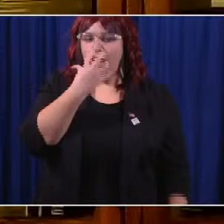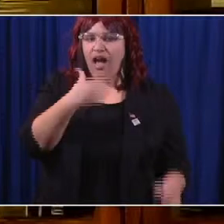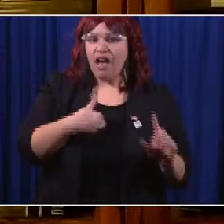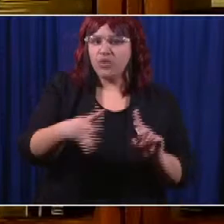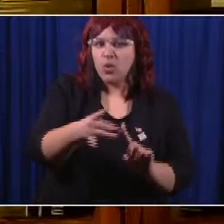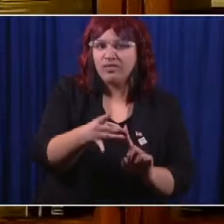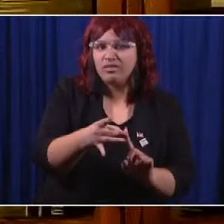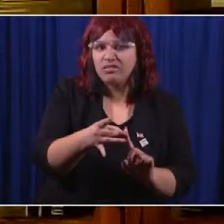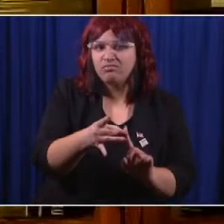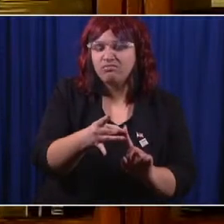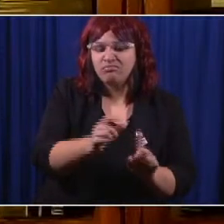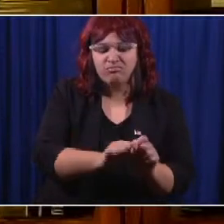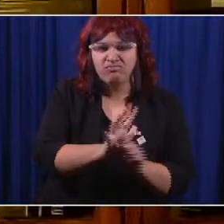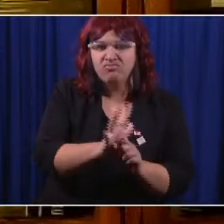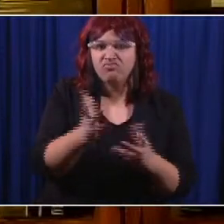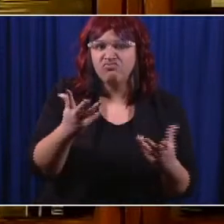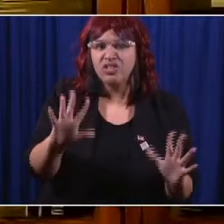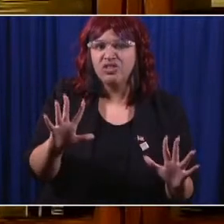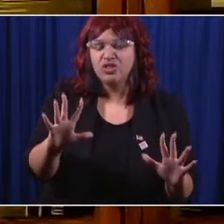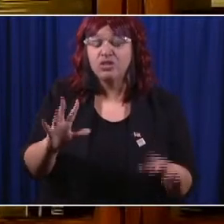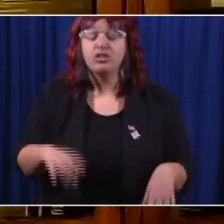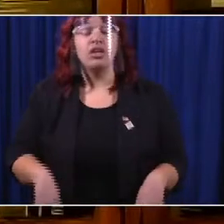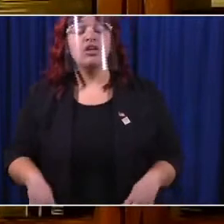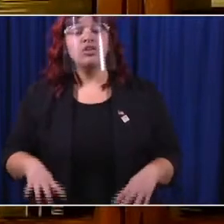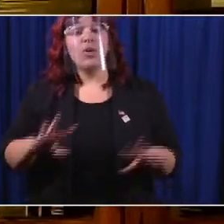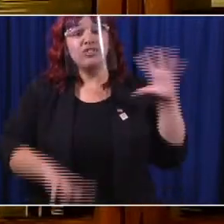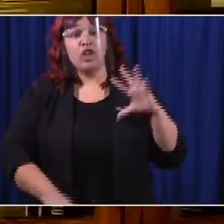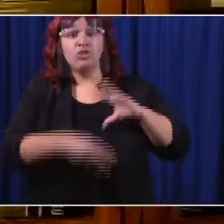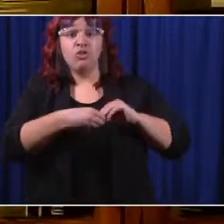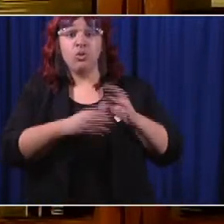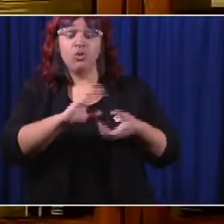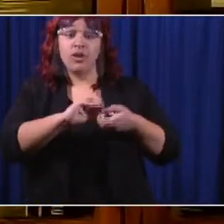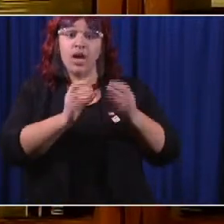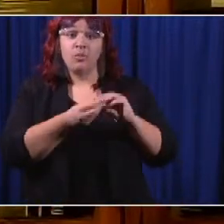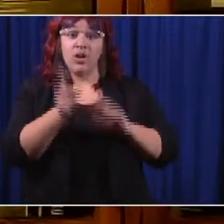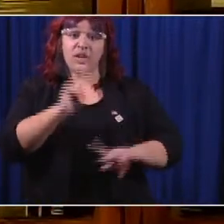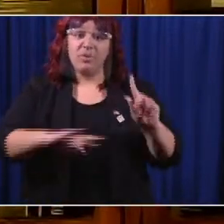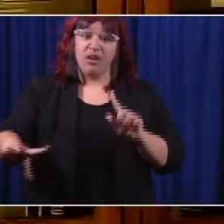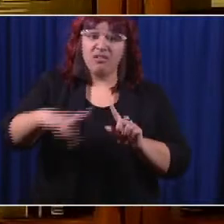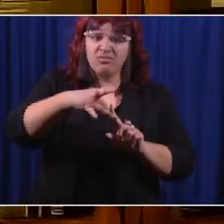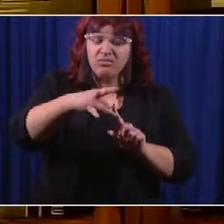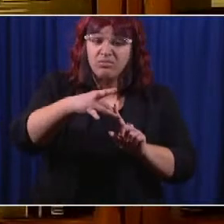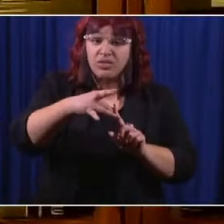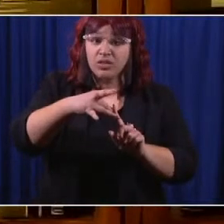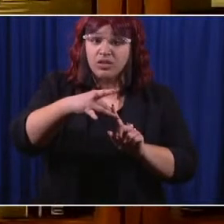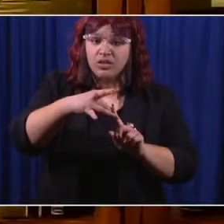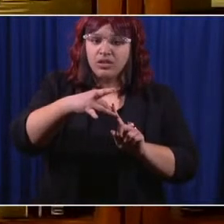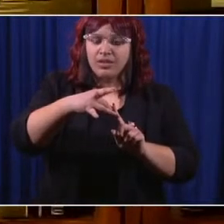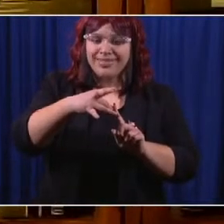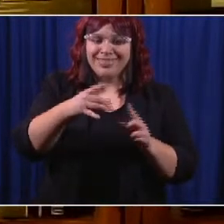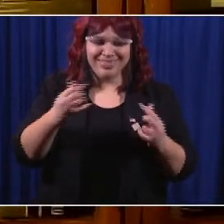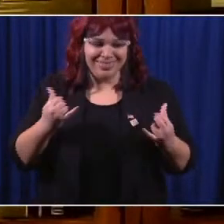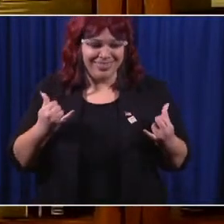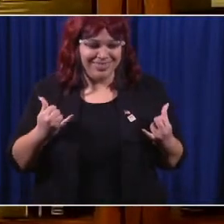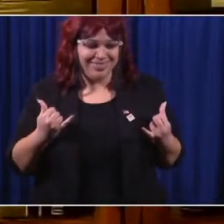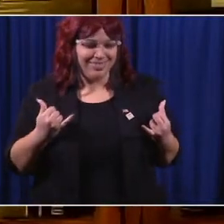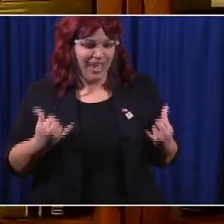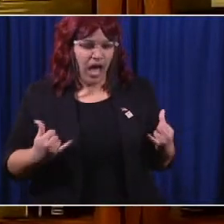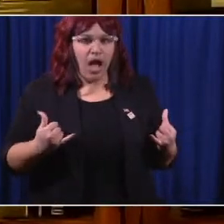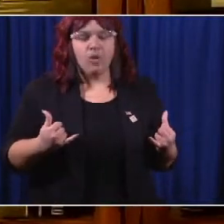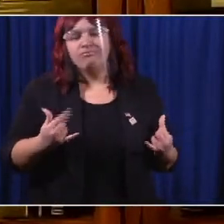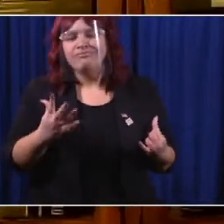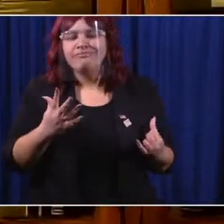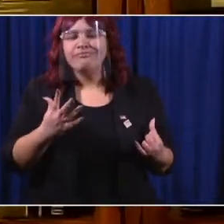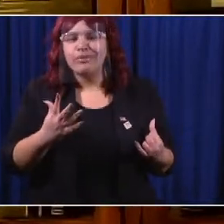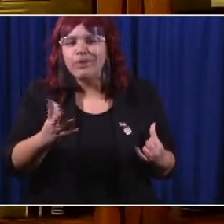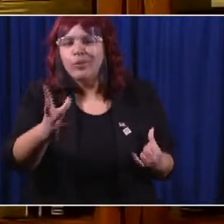capacity as COVID patients, as the total numbers grow. The place where especially smaller community